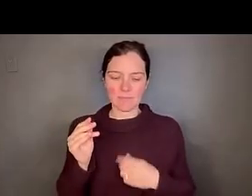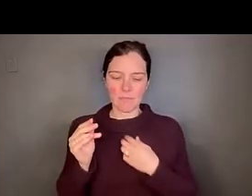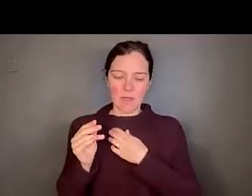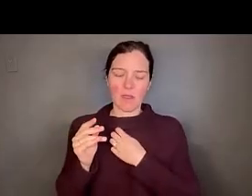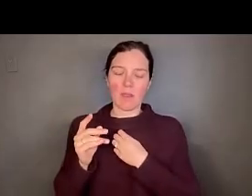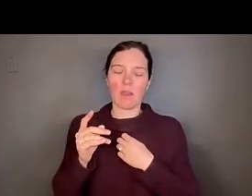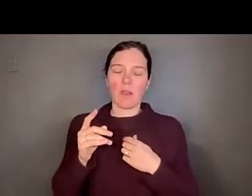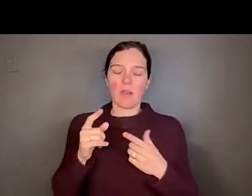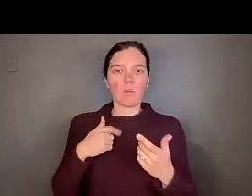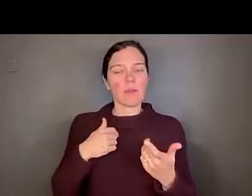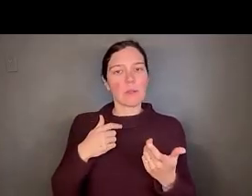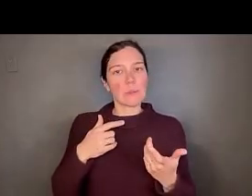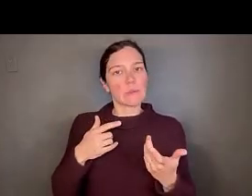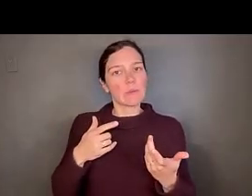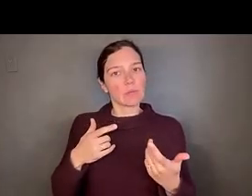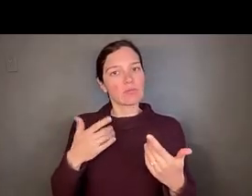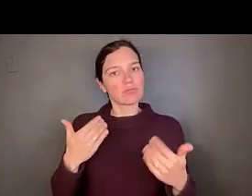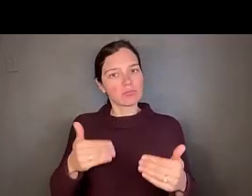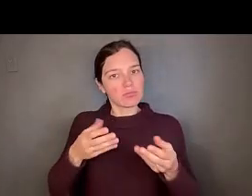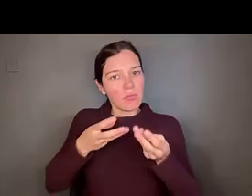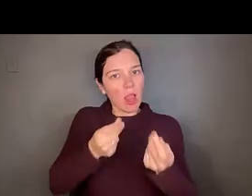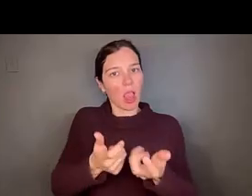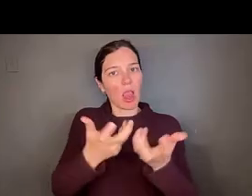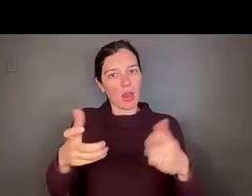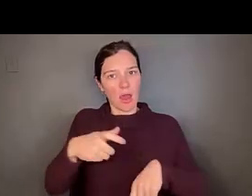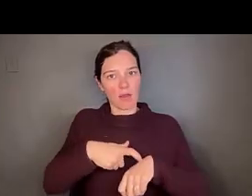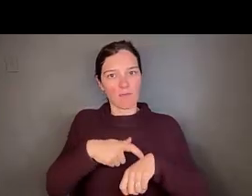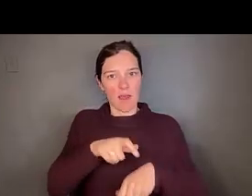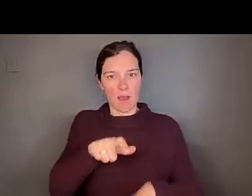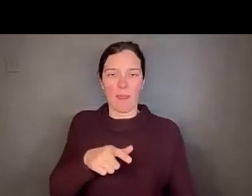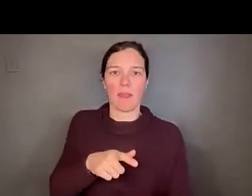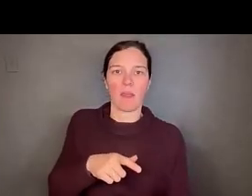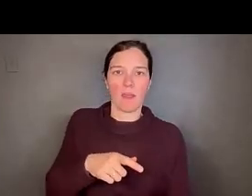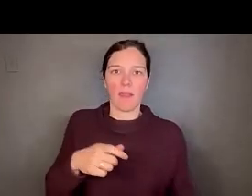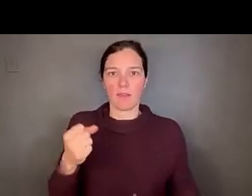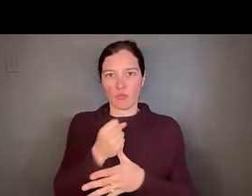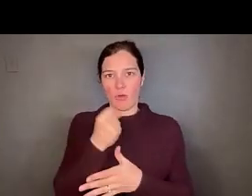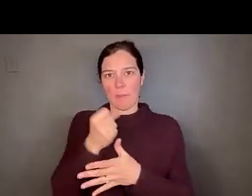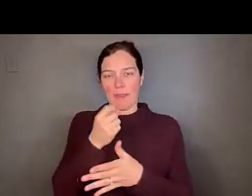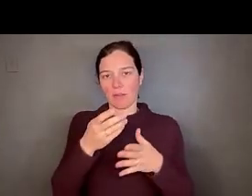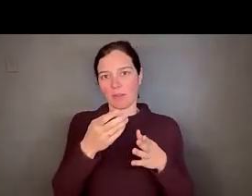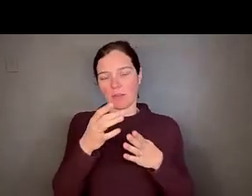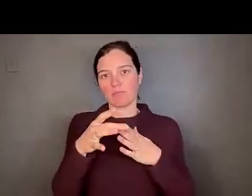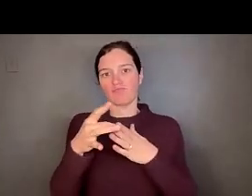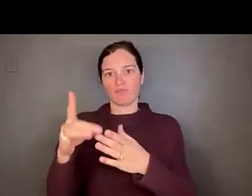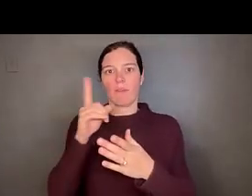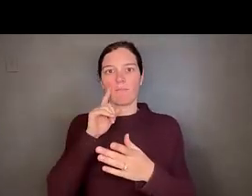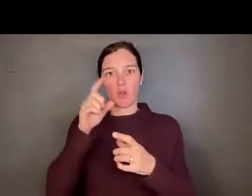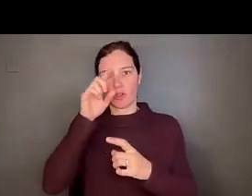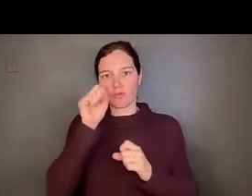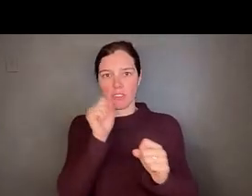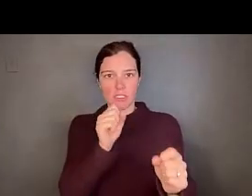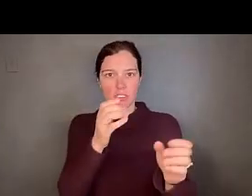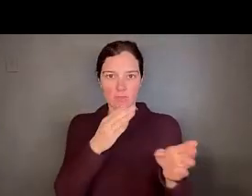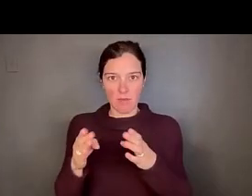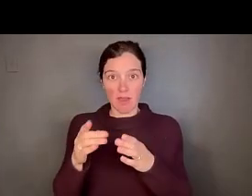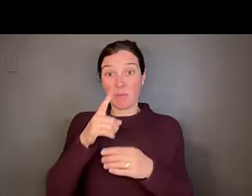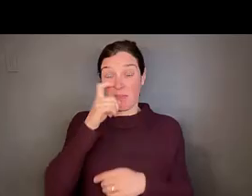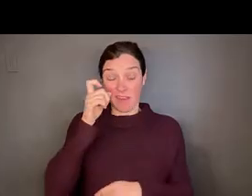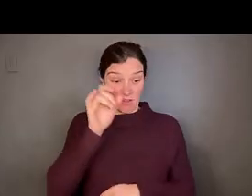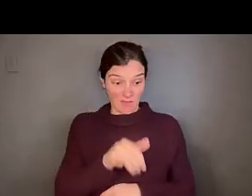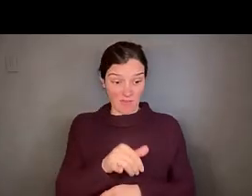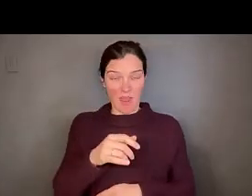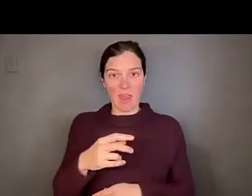spend a lot of time on that, take it very seriously. And in fact, it's the primary driver of our strategic plan. And it was really because of that, the voice of the